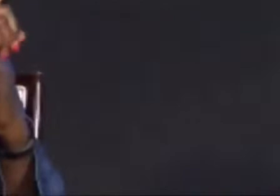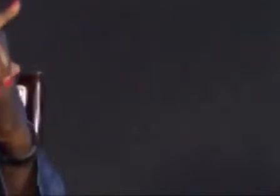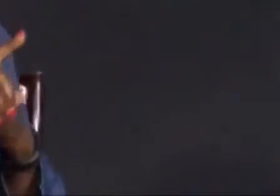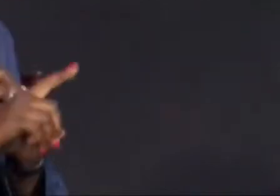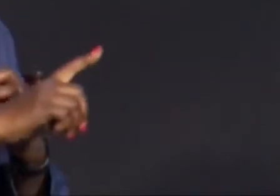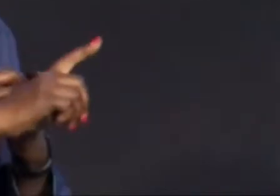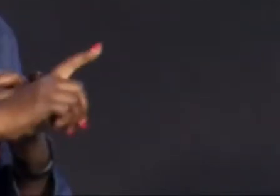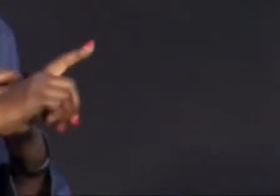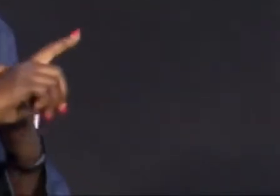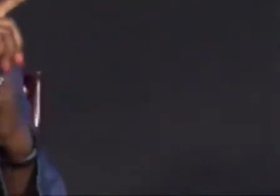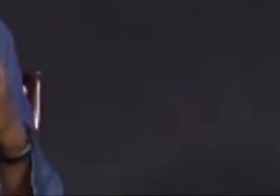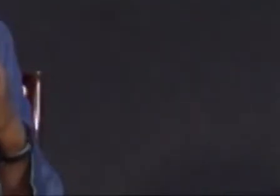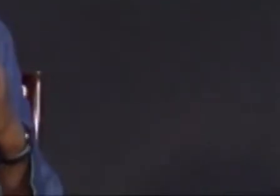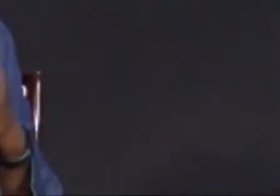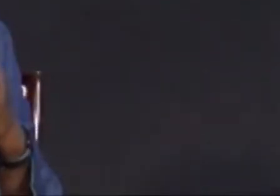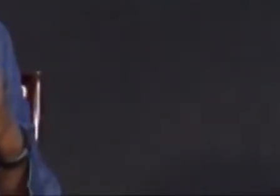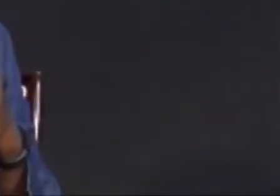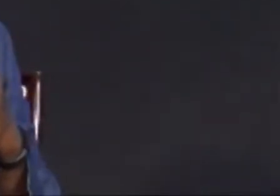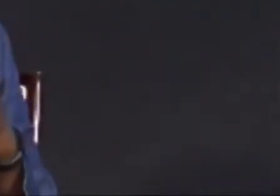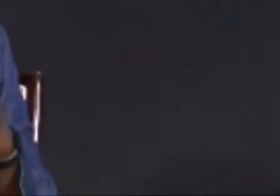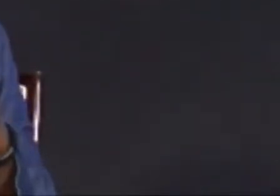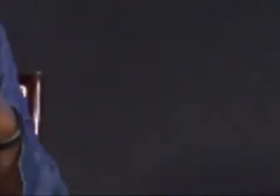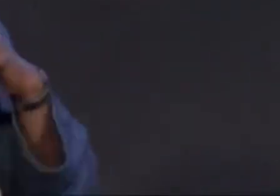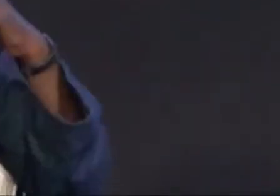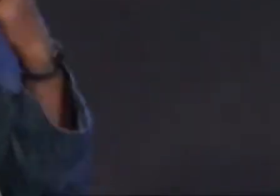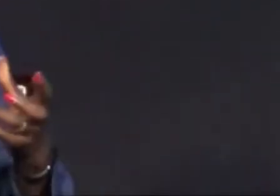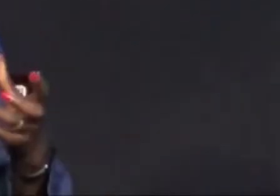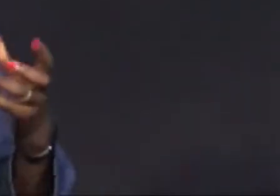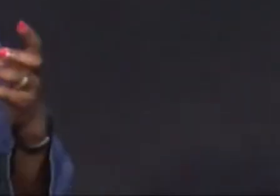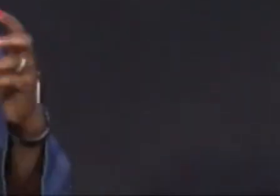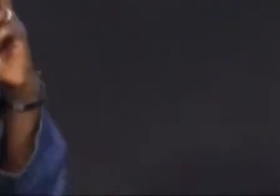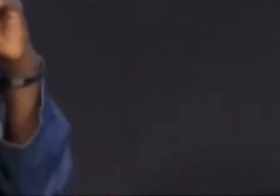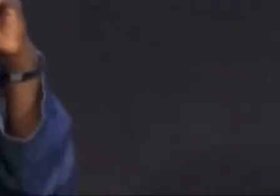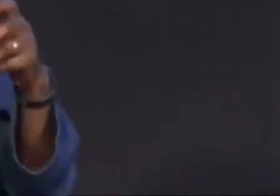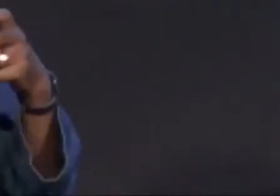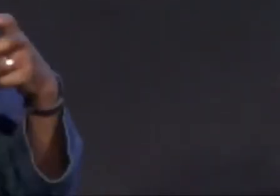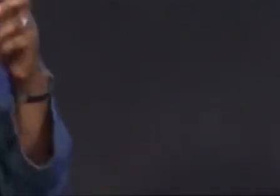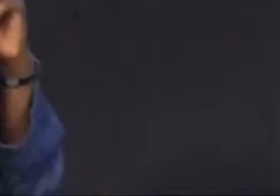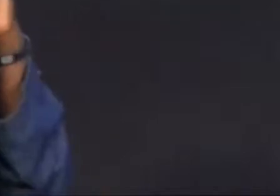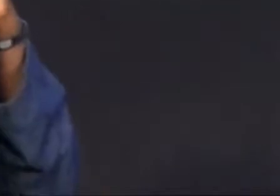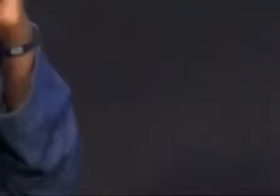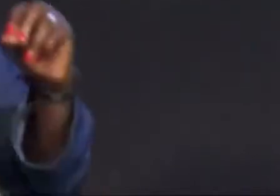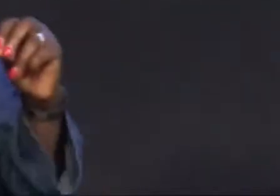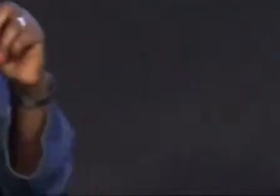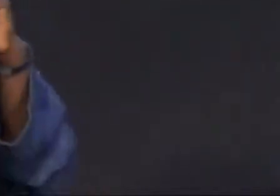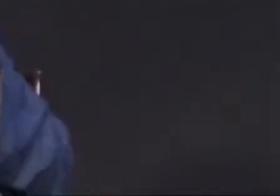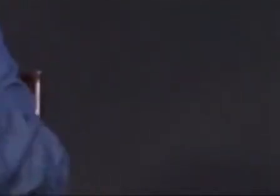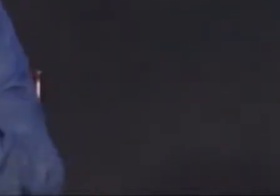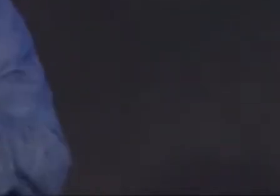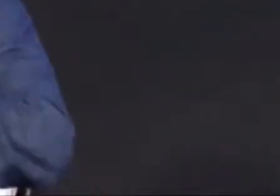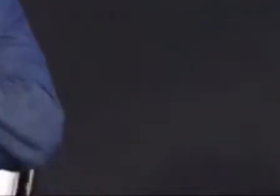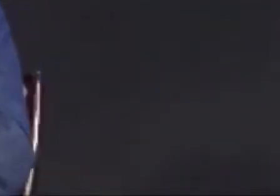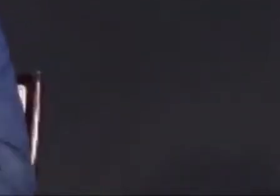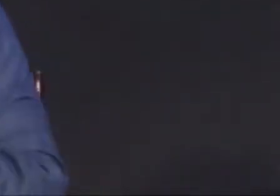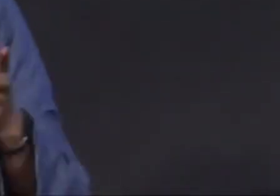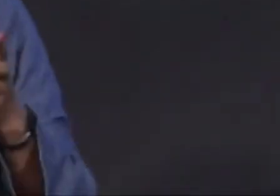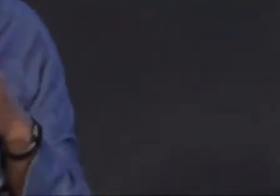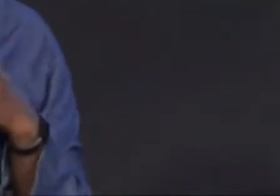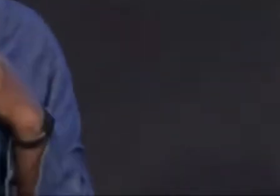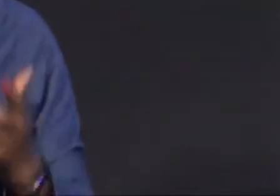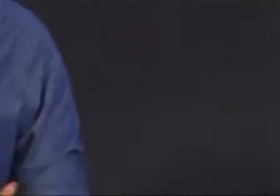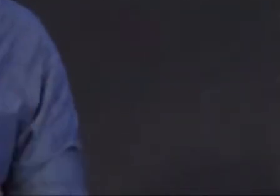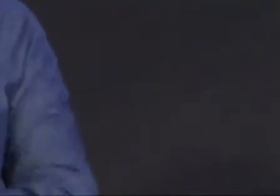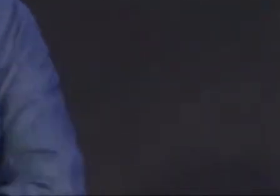have reinvented the way we look at skills by focusing on an aspect that we've